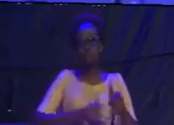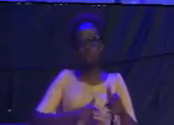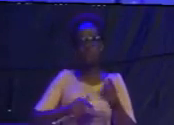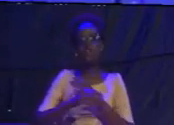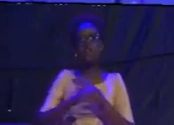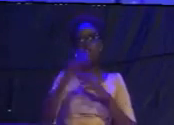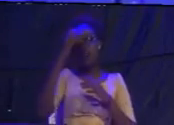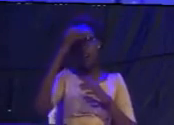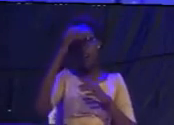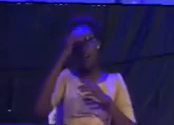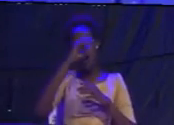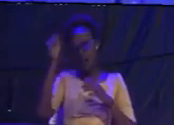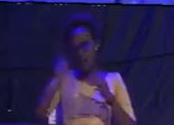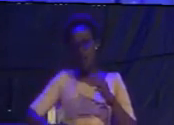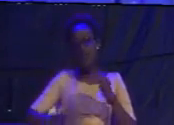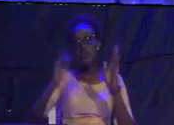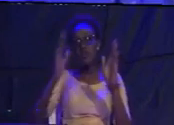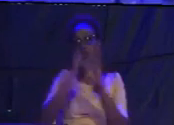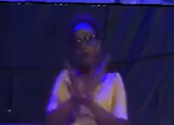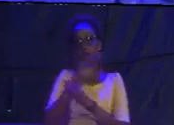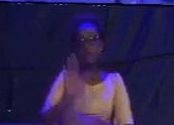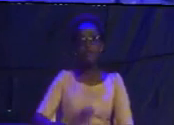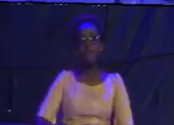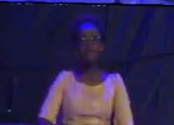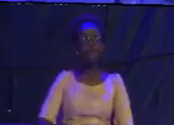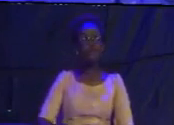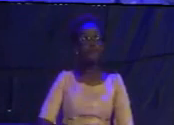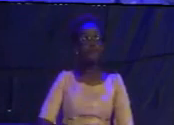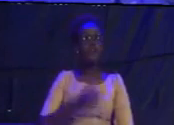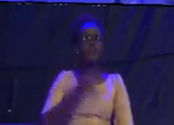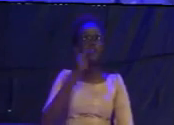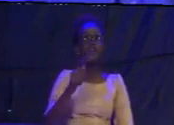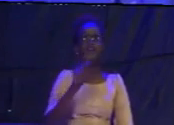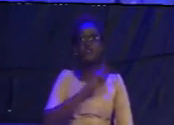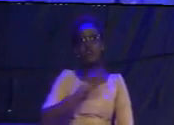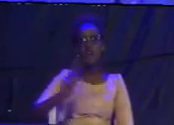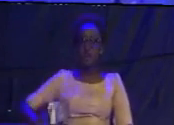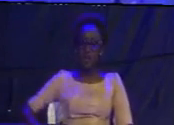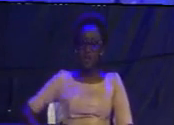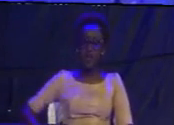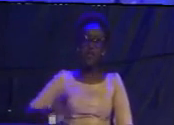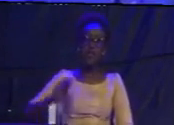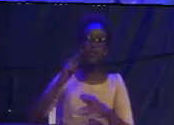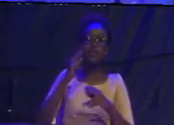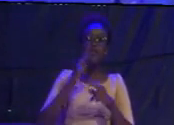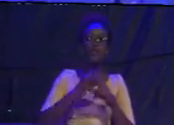them shelter. Aruhagunze umwami wo muri Israeli ahungira